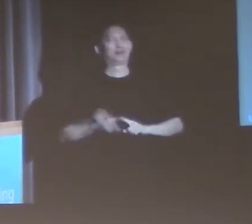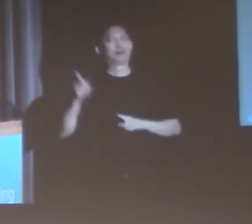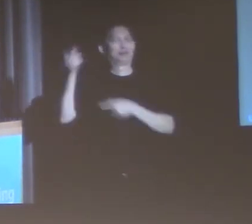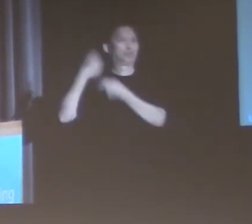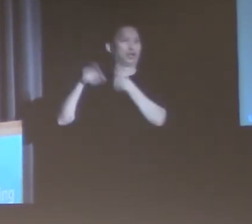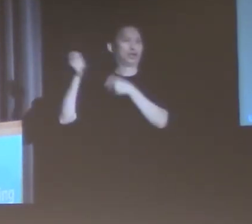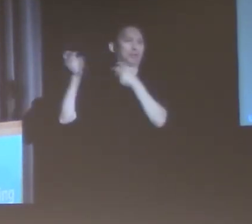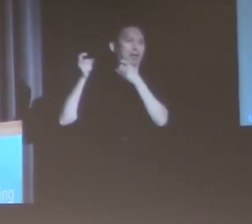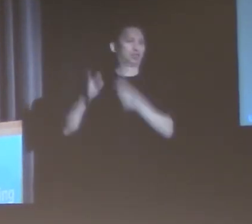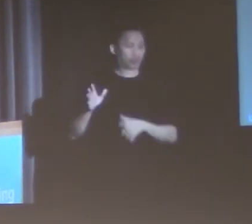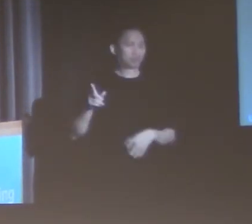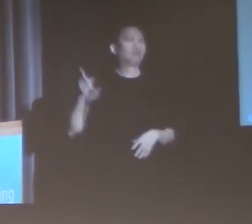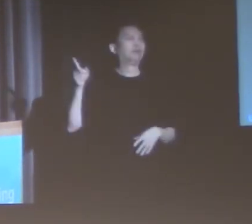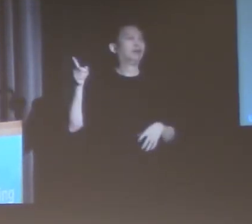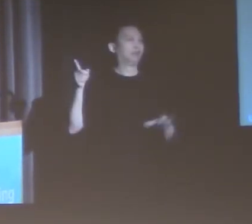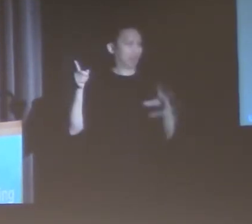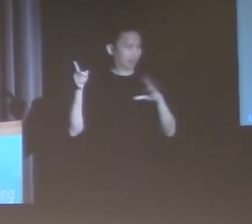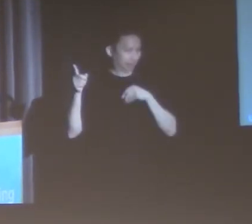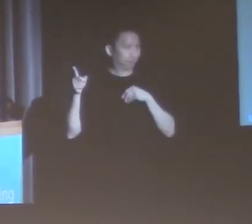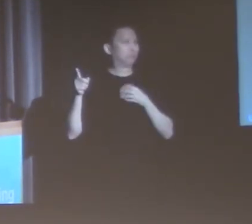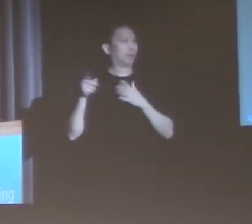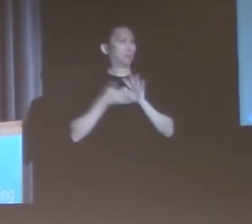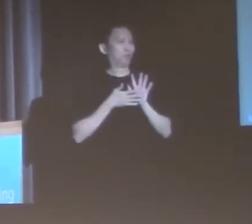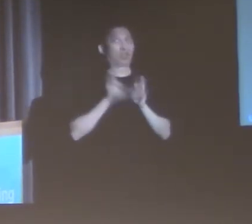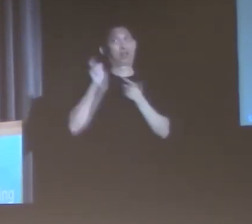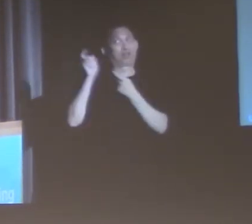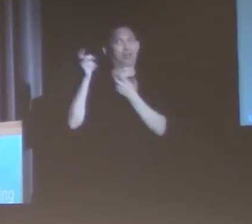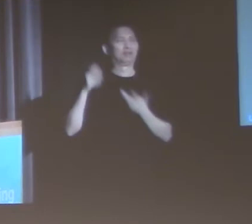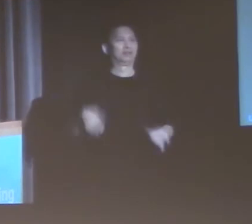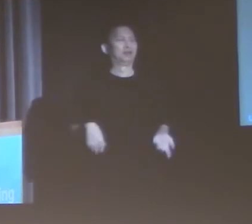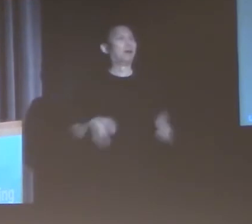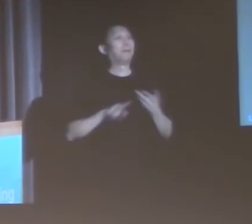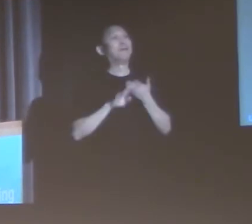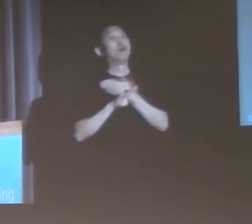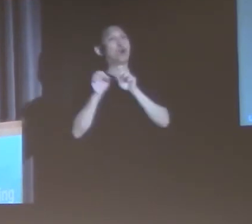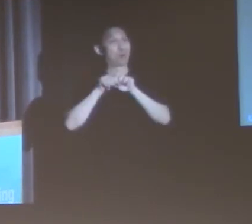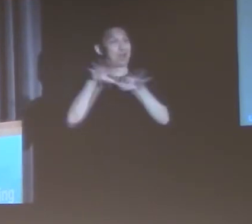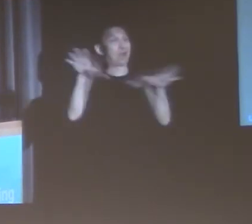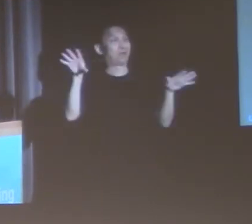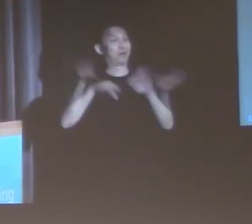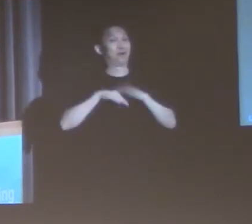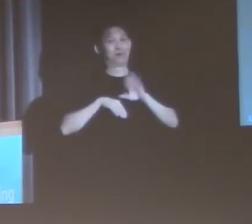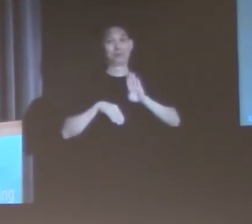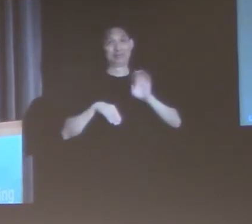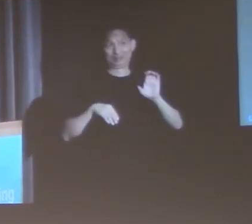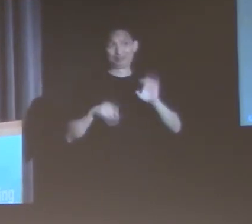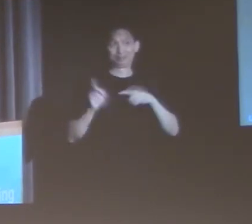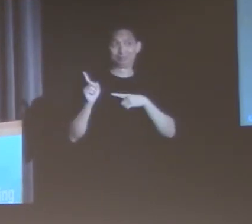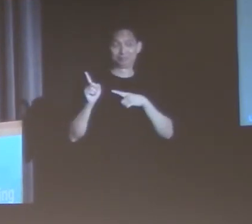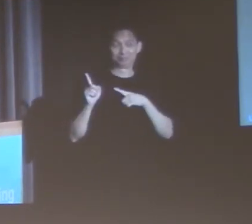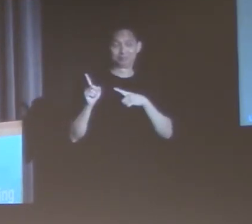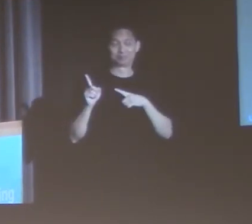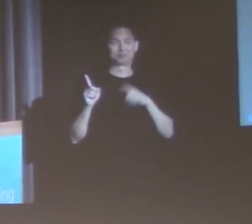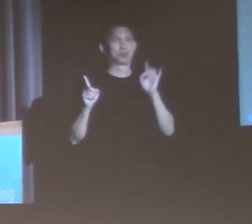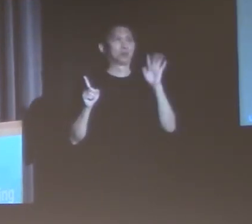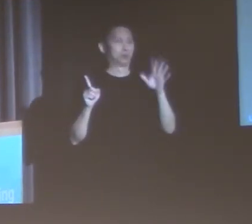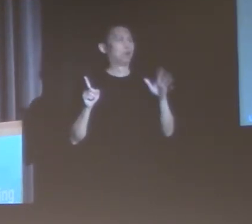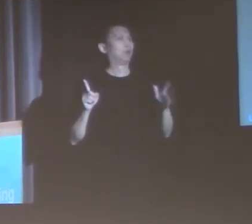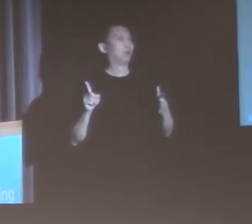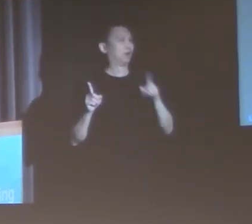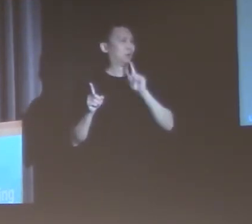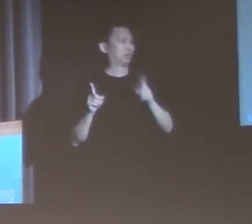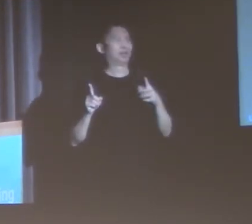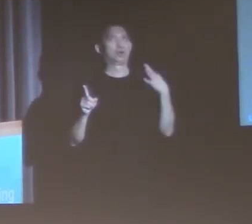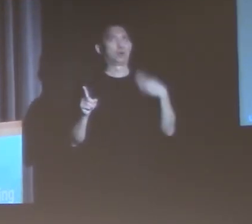management, and they did accept it. But before it went out on BBC, we had what was much more rewarding, which was taking